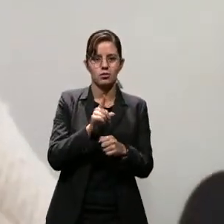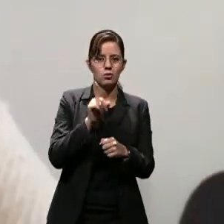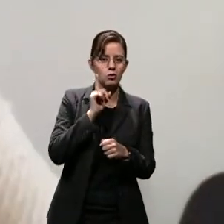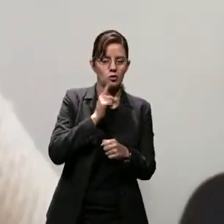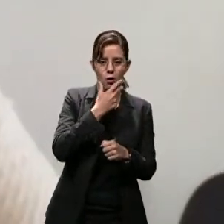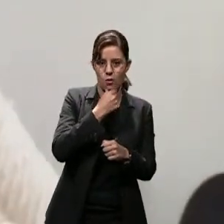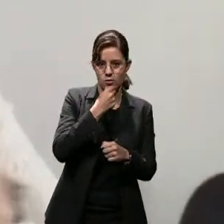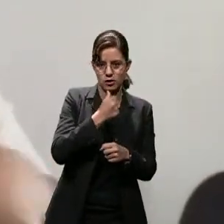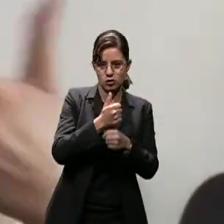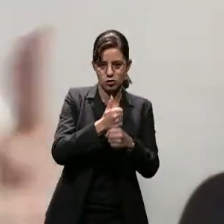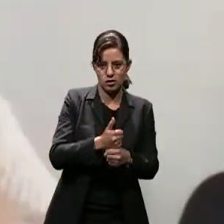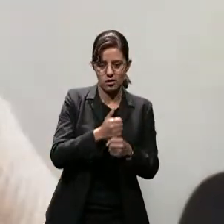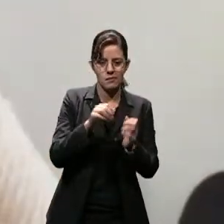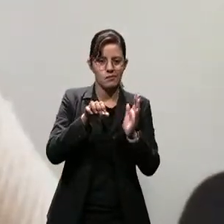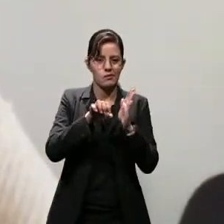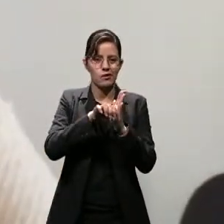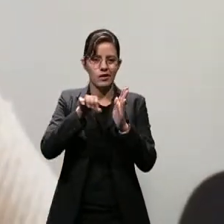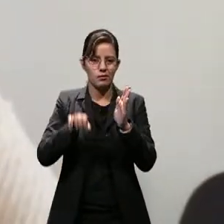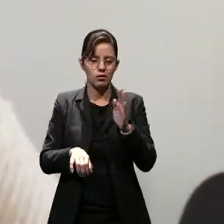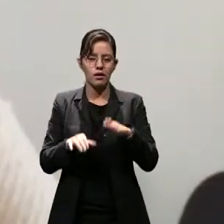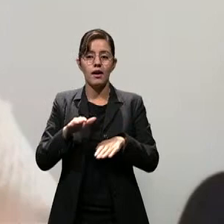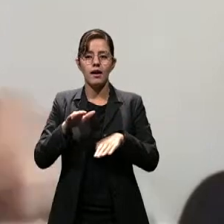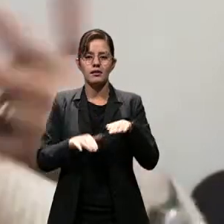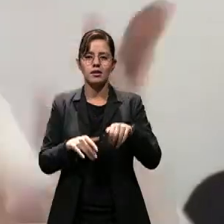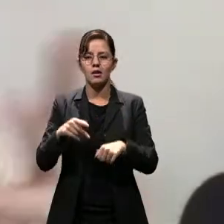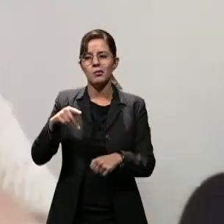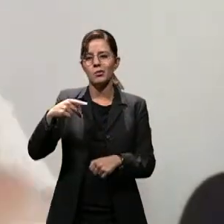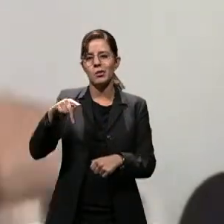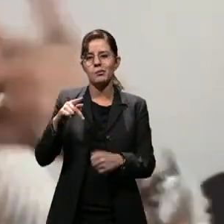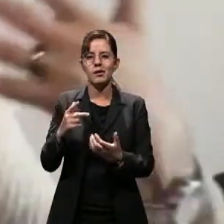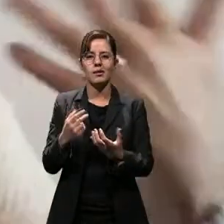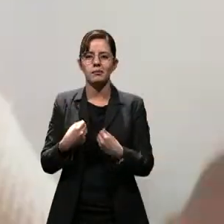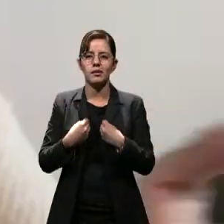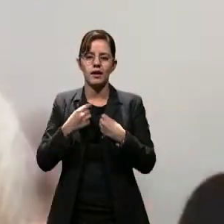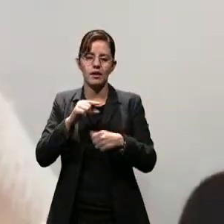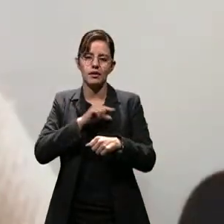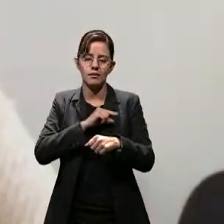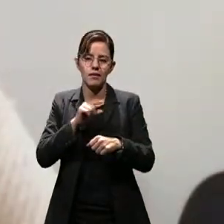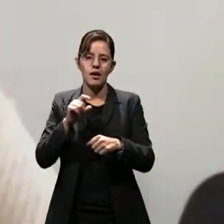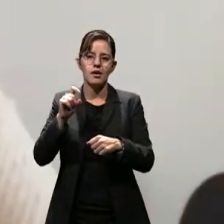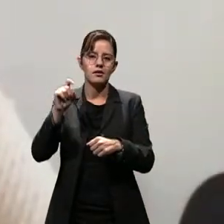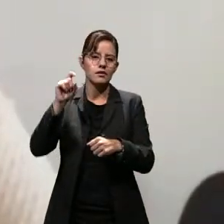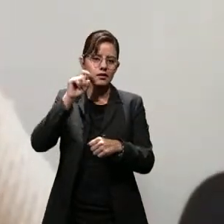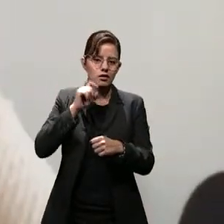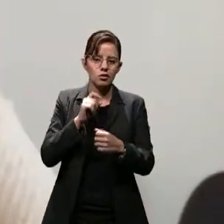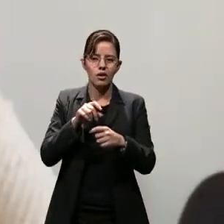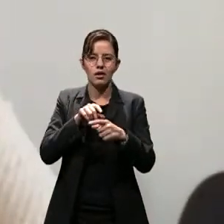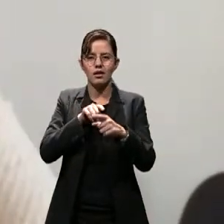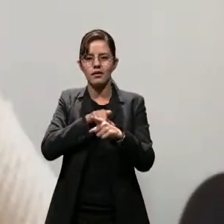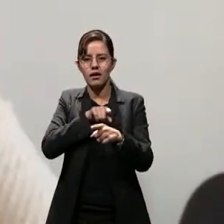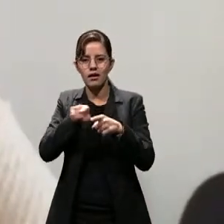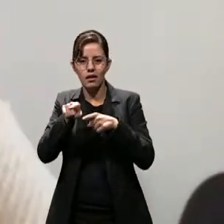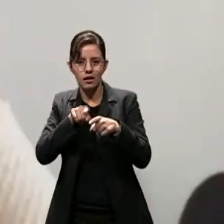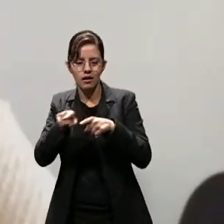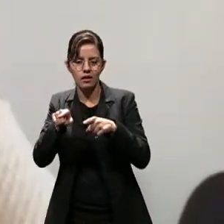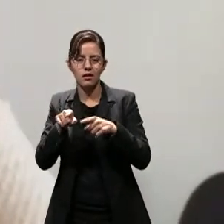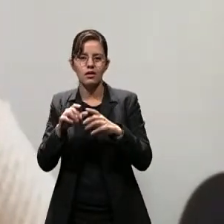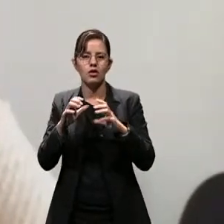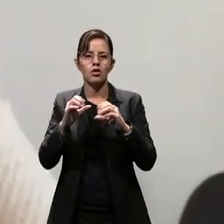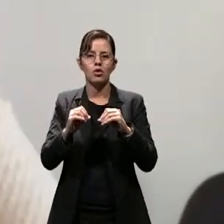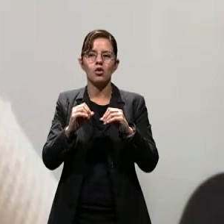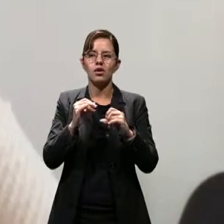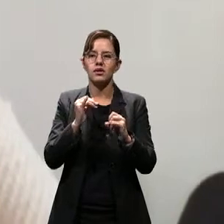that is suffered by men. It's much more sex-oriented, for example, in the social media, the